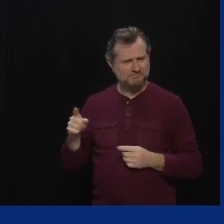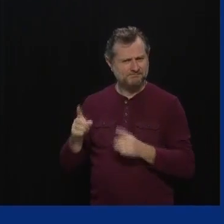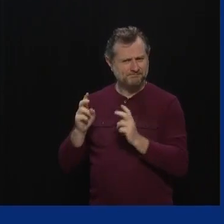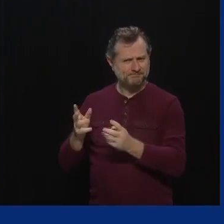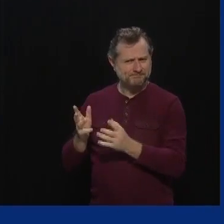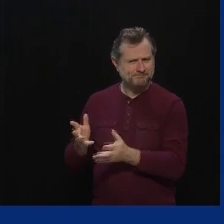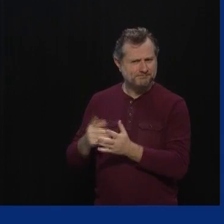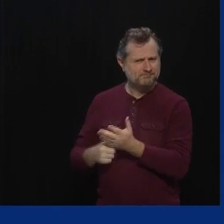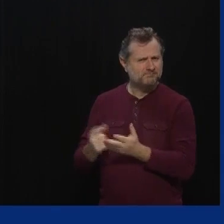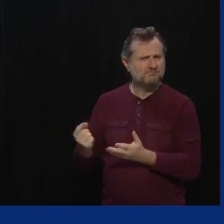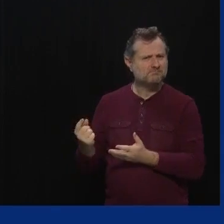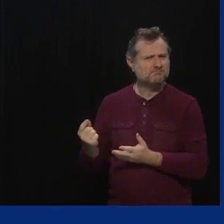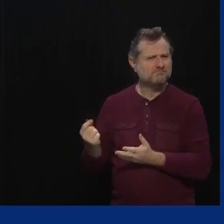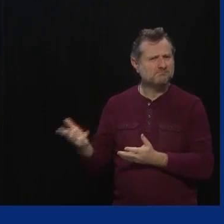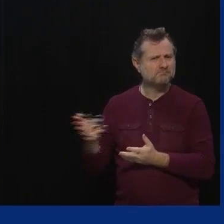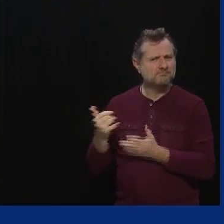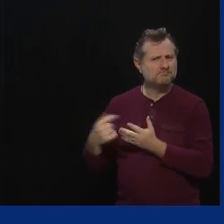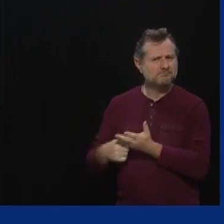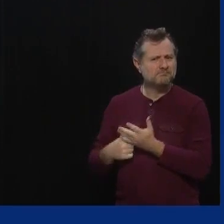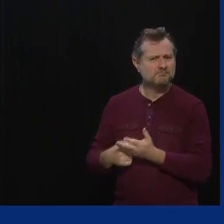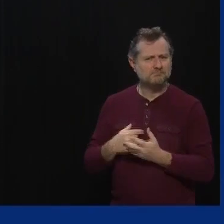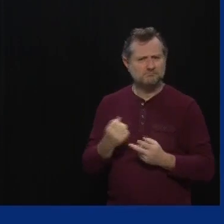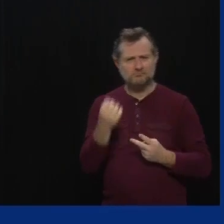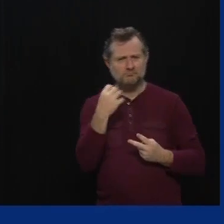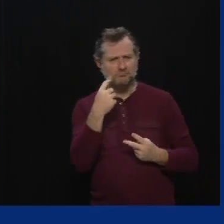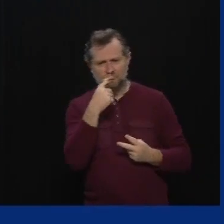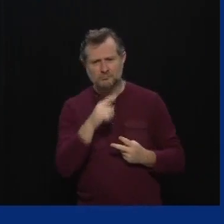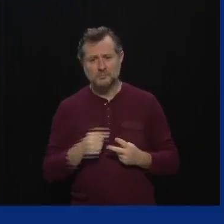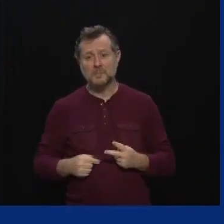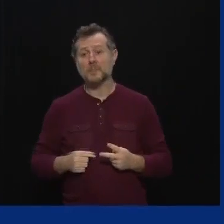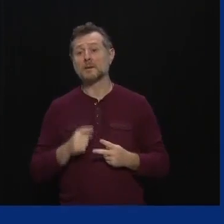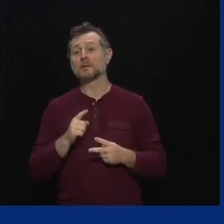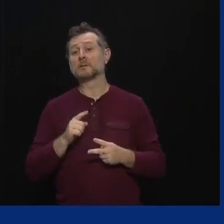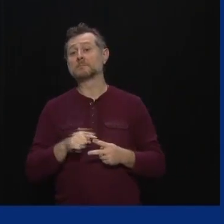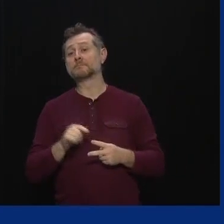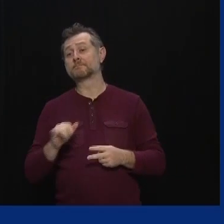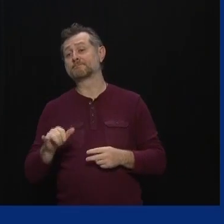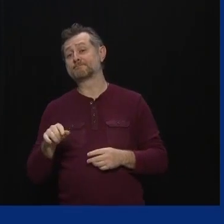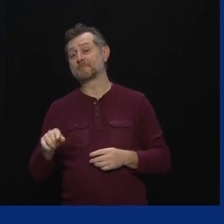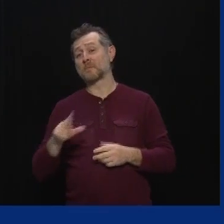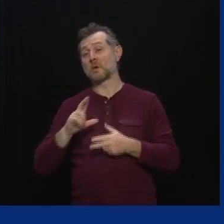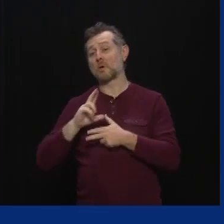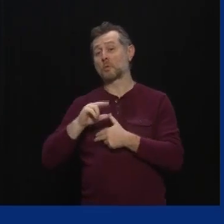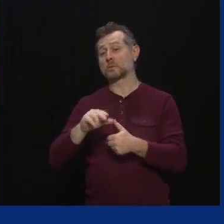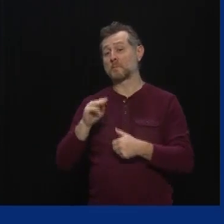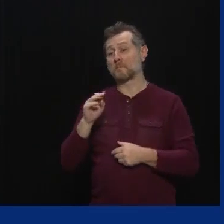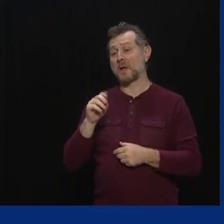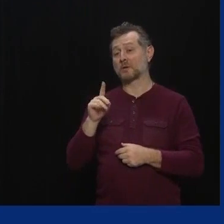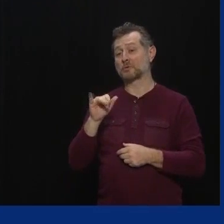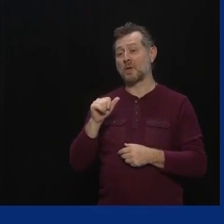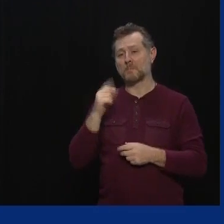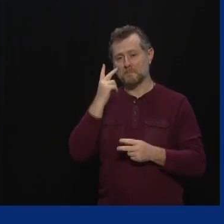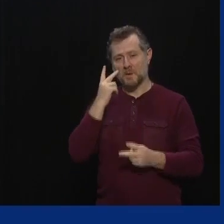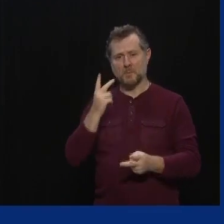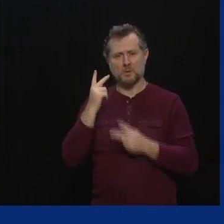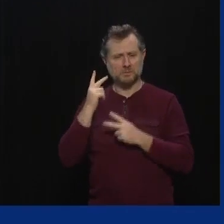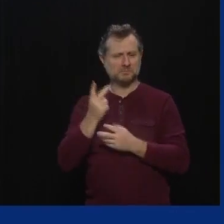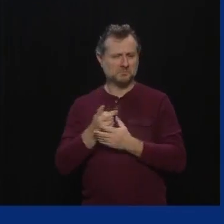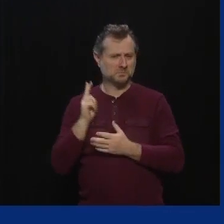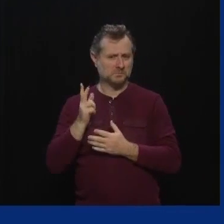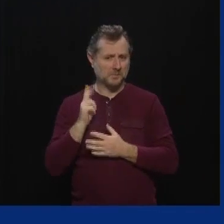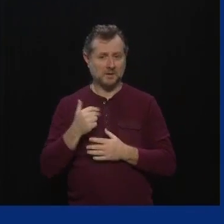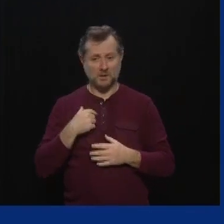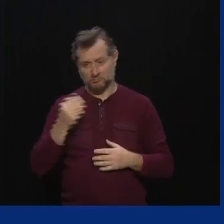set when I was at the Hurricane Maria Memorial a couple weeks ago, and I talked to her. I let her know that the state is no